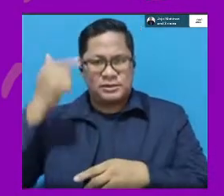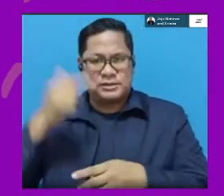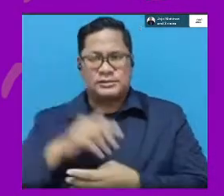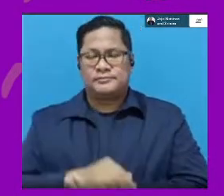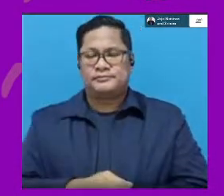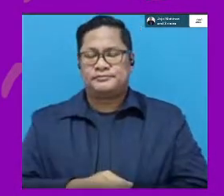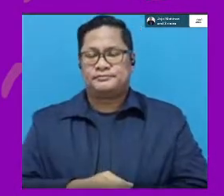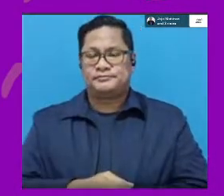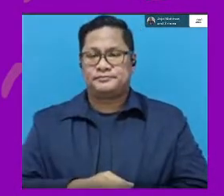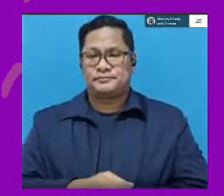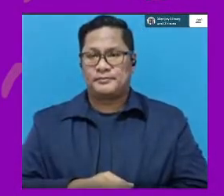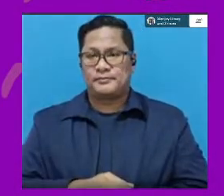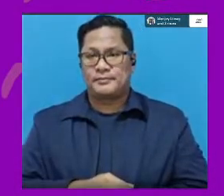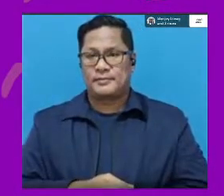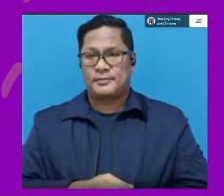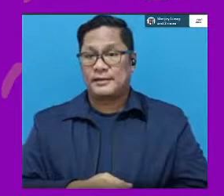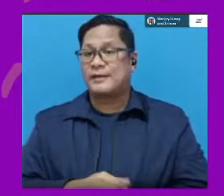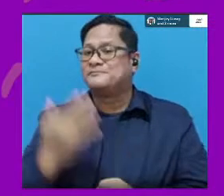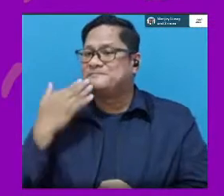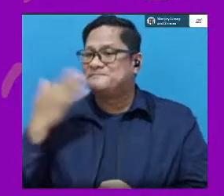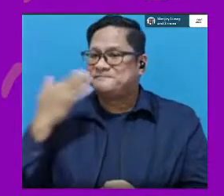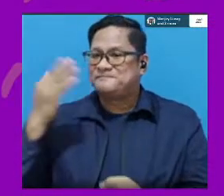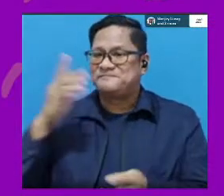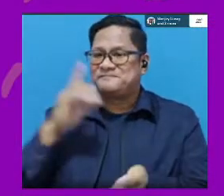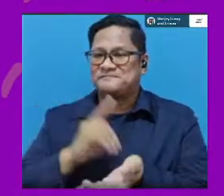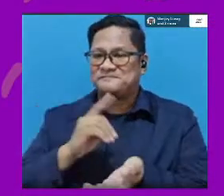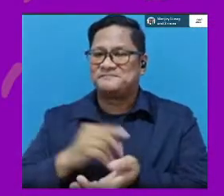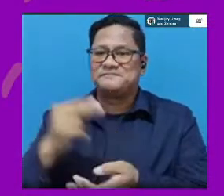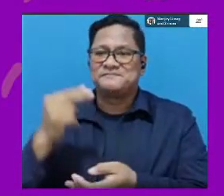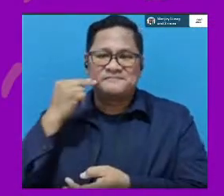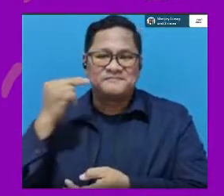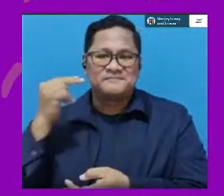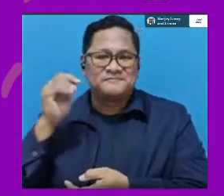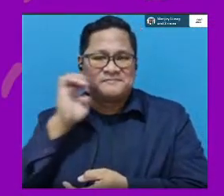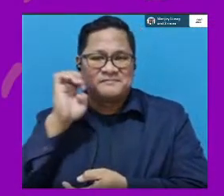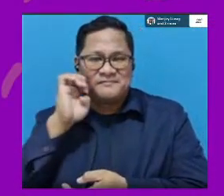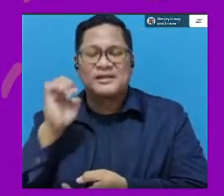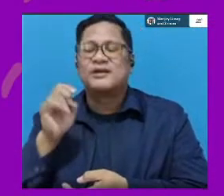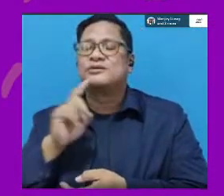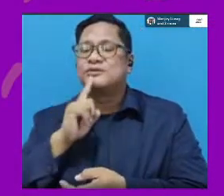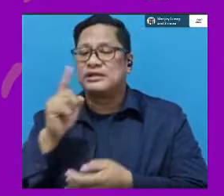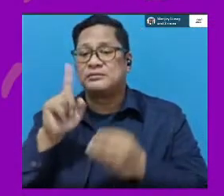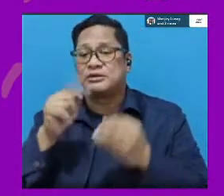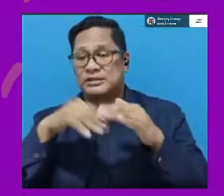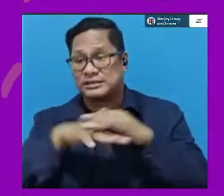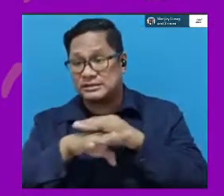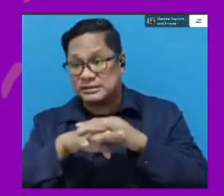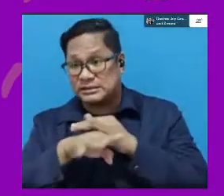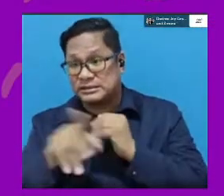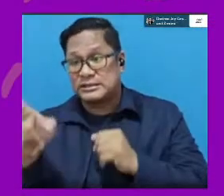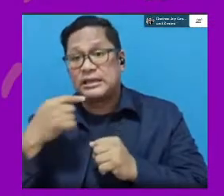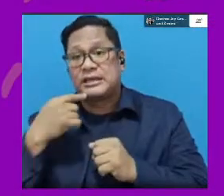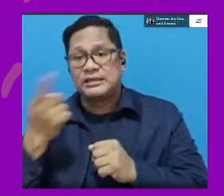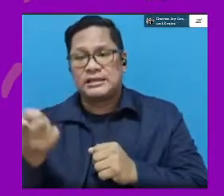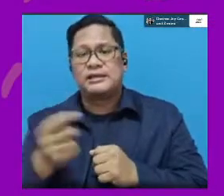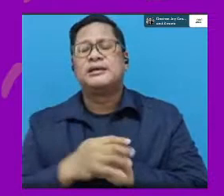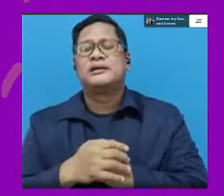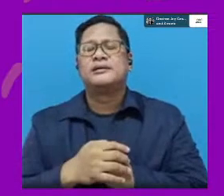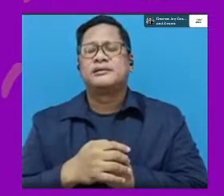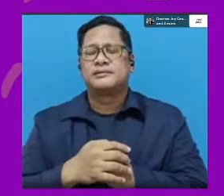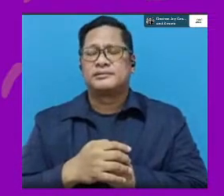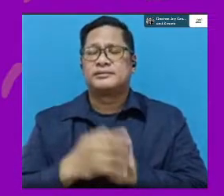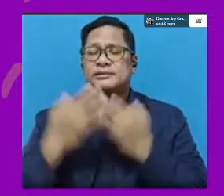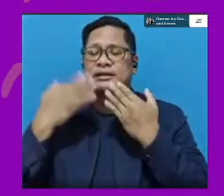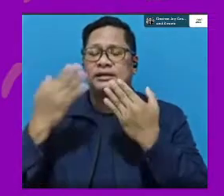Okay. Thank you. Miss Emily did clarify she meant access, so I hope that has been helpful. So thank you so much